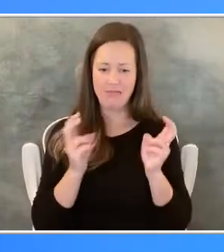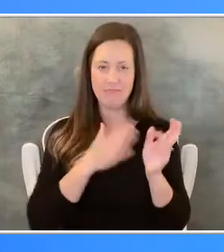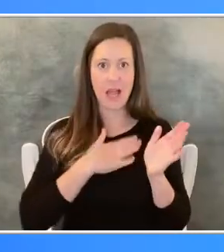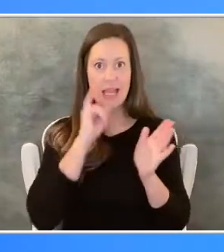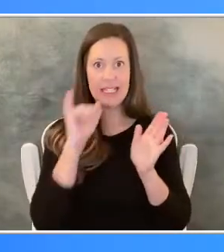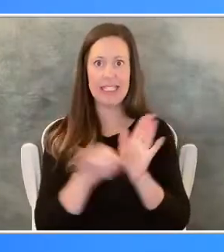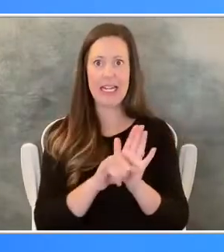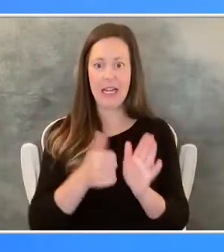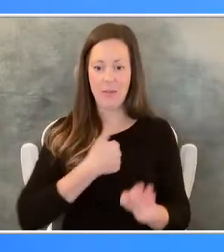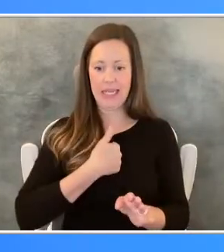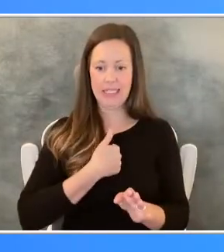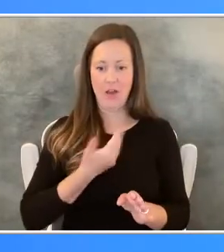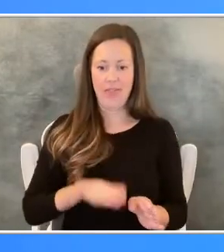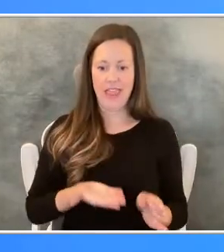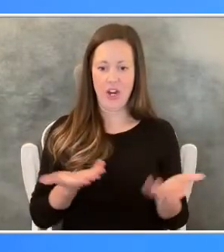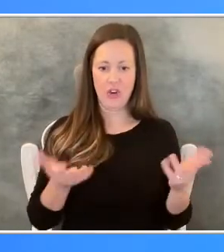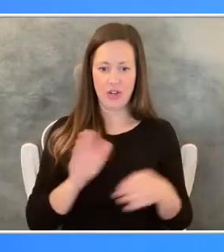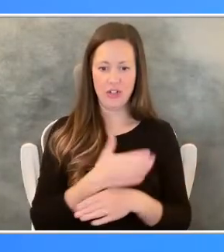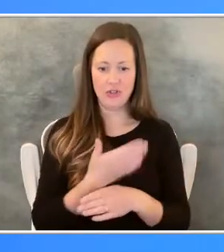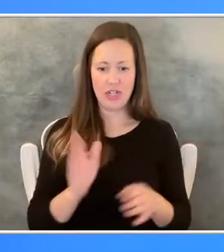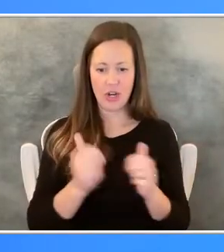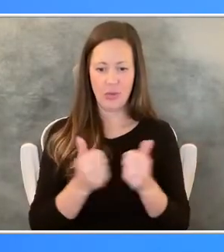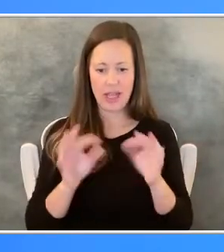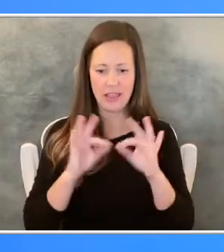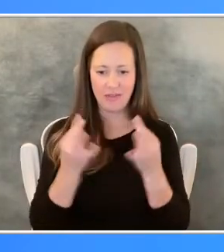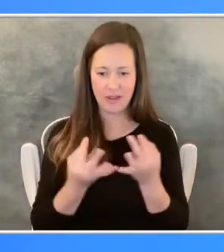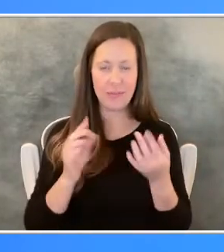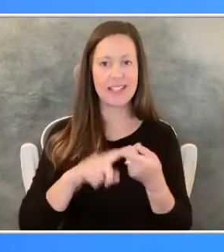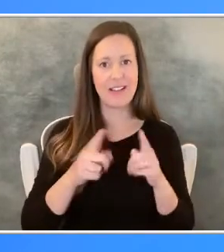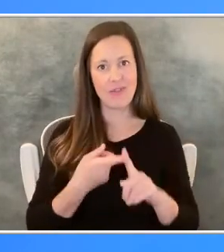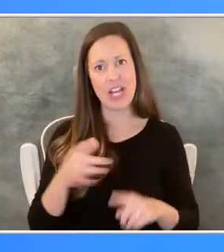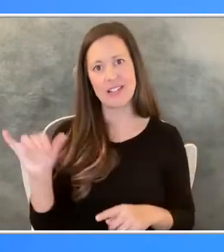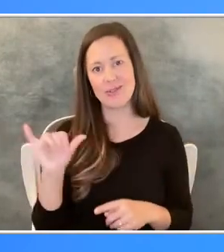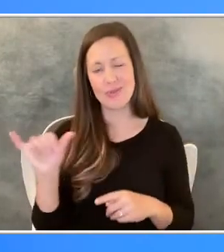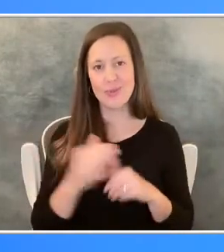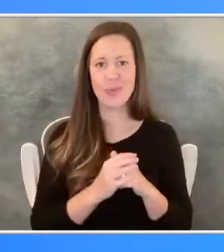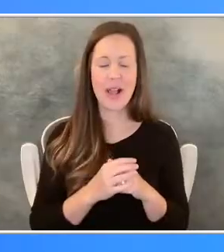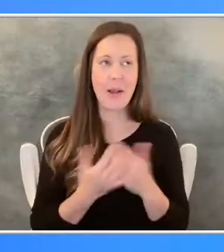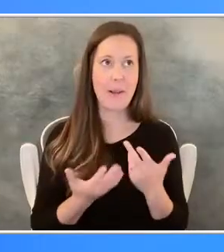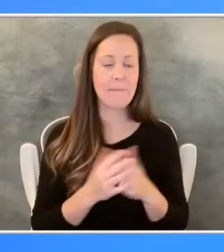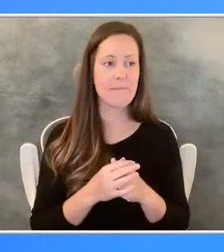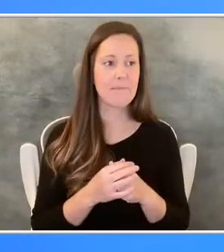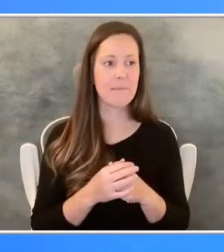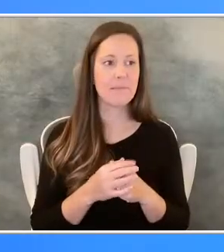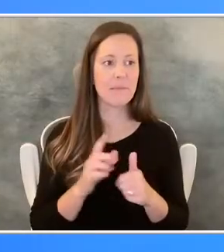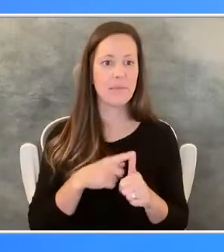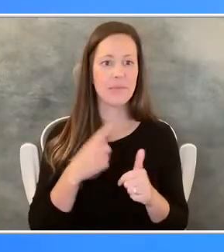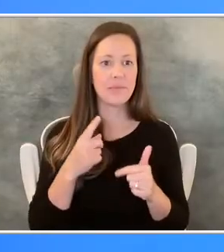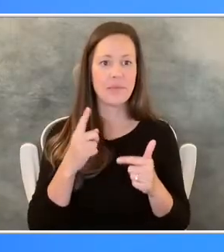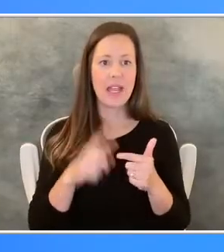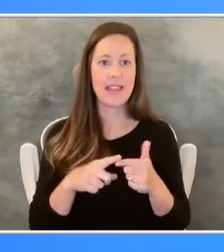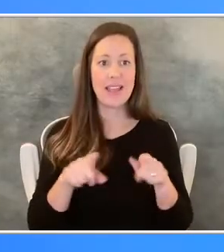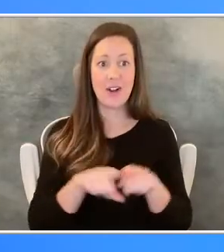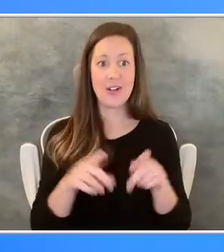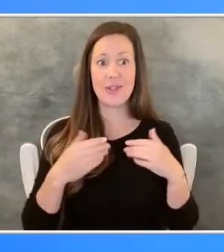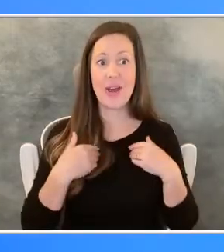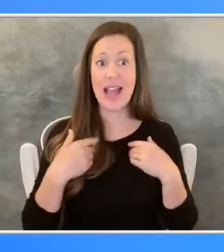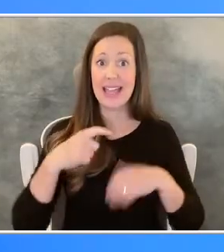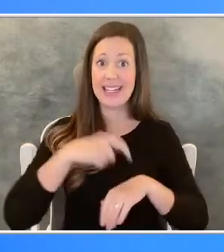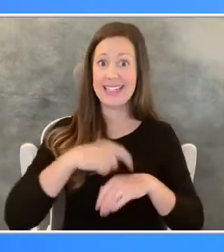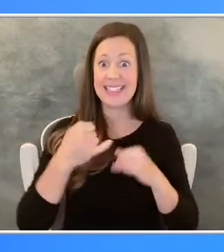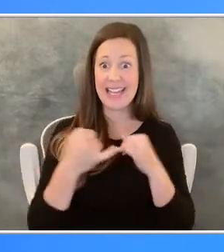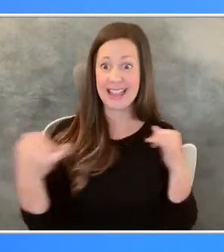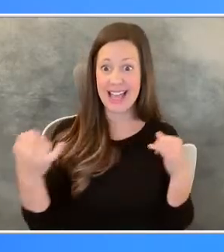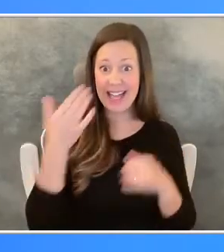with families and friends. And then I had a deadline. Yeah. Because the international airport